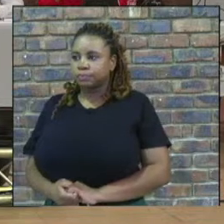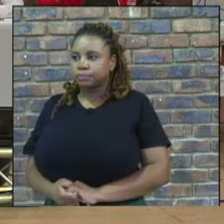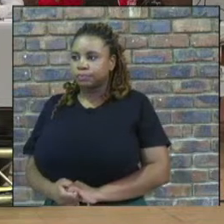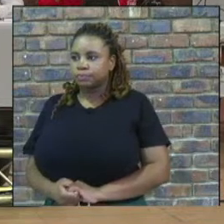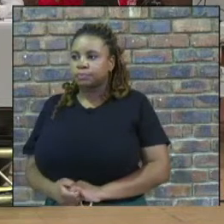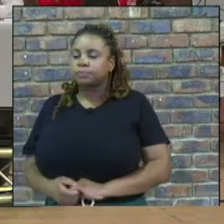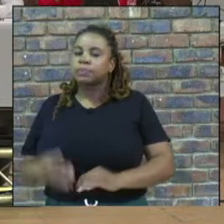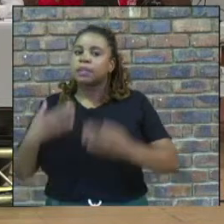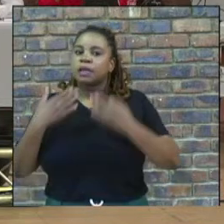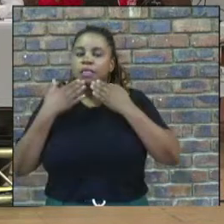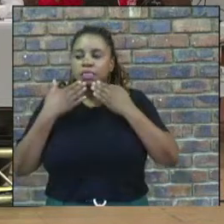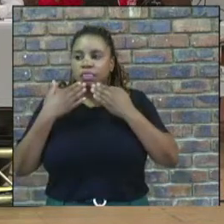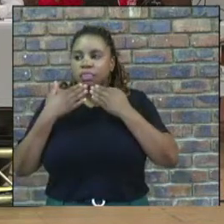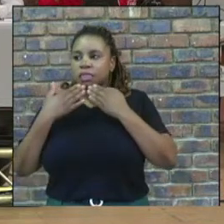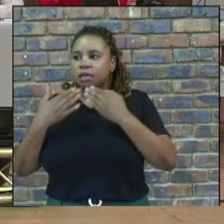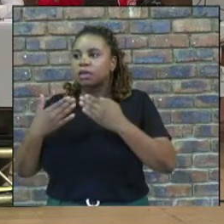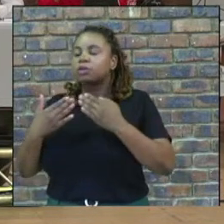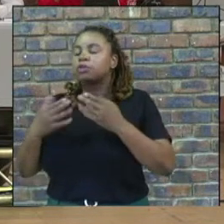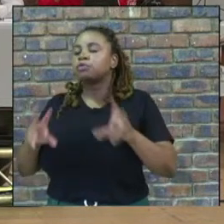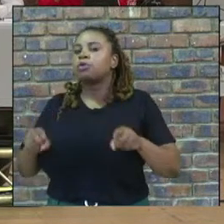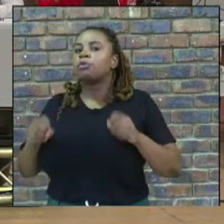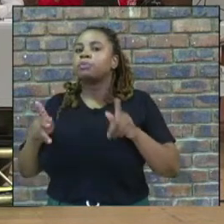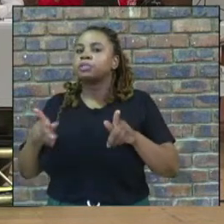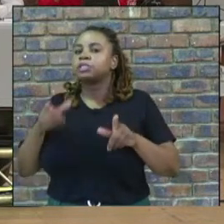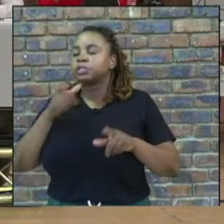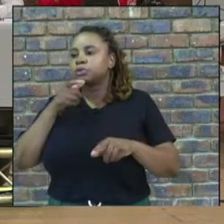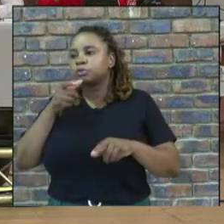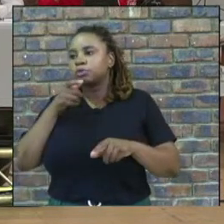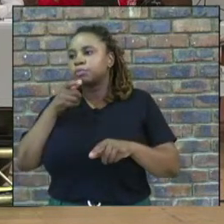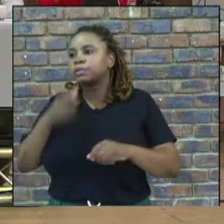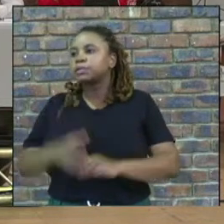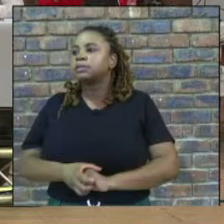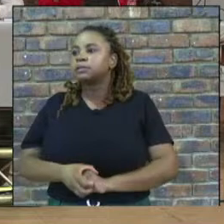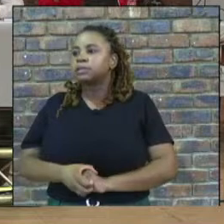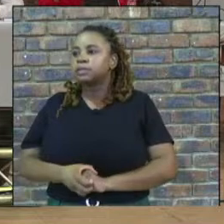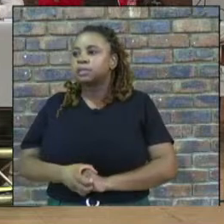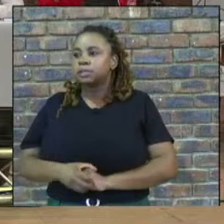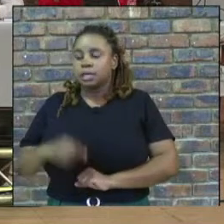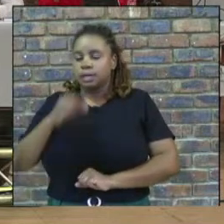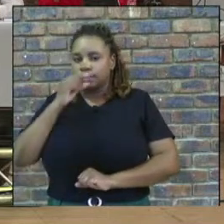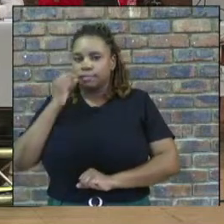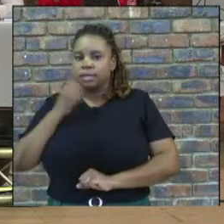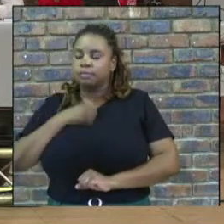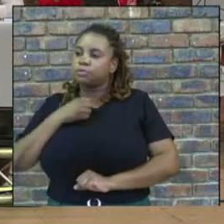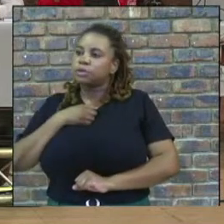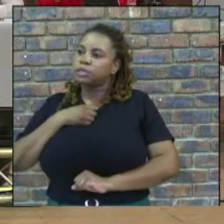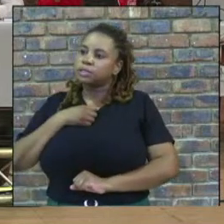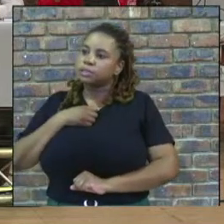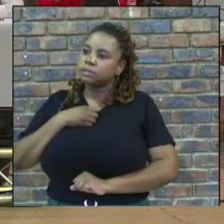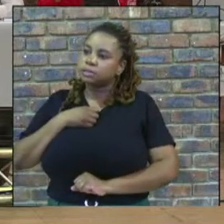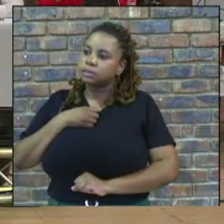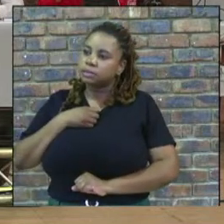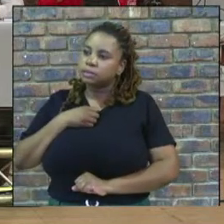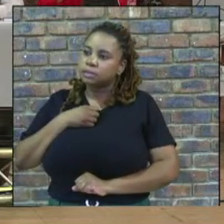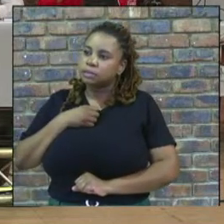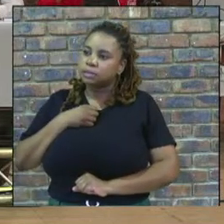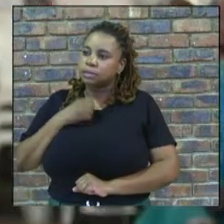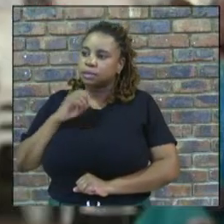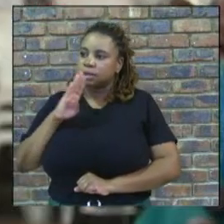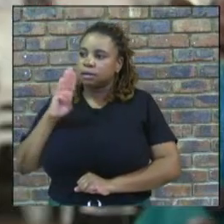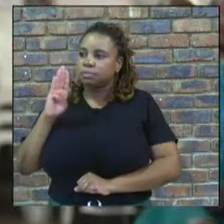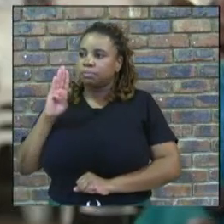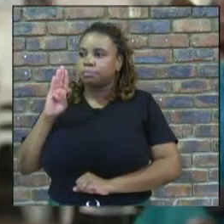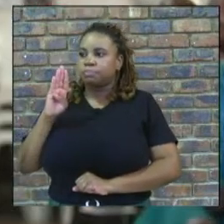Thank you so much for the opportunity that's presented to us. My name is Franco C. Jeffrey Mkonto. I'm from Ward